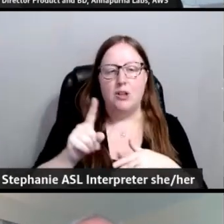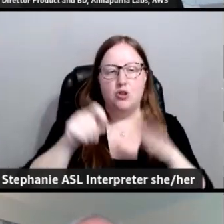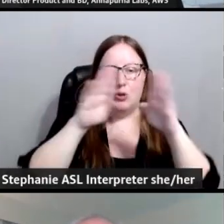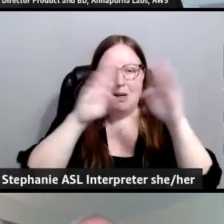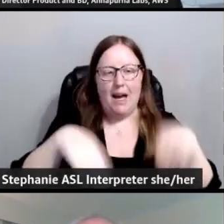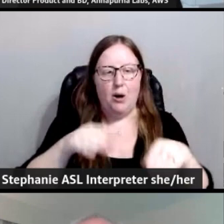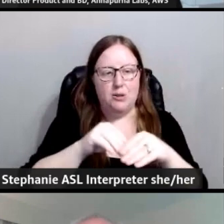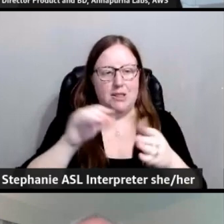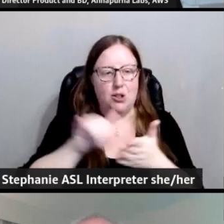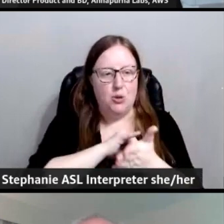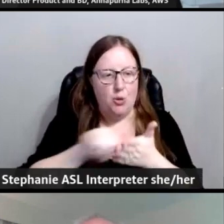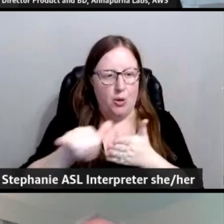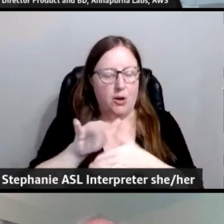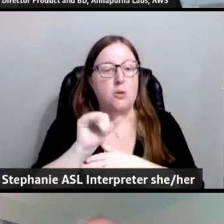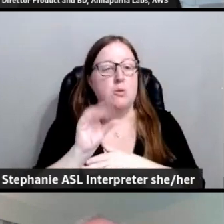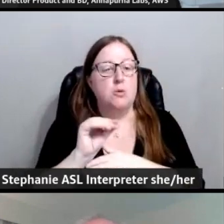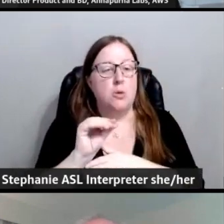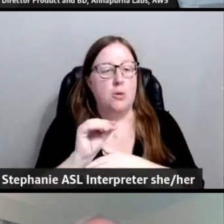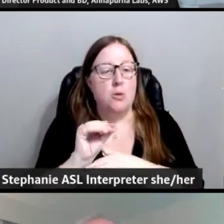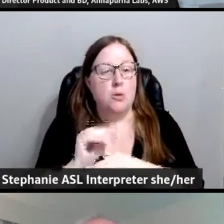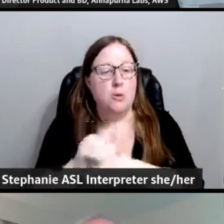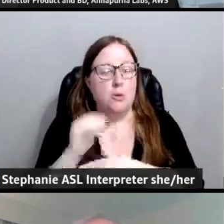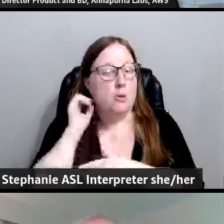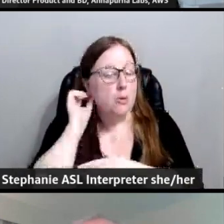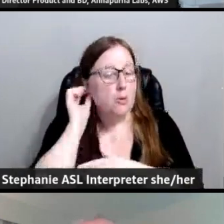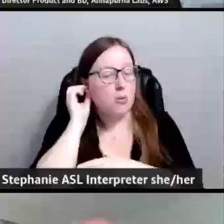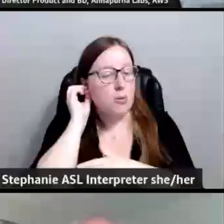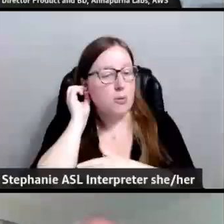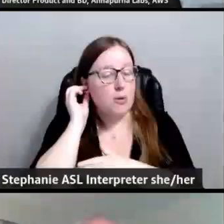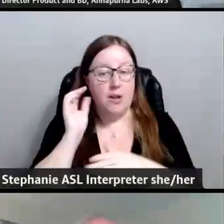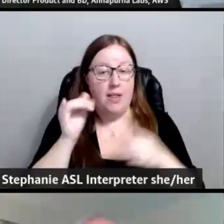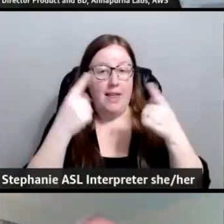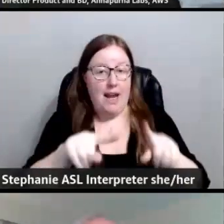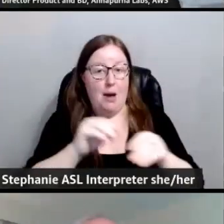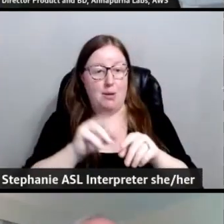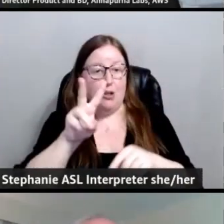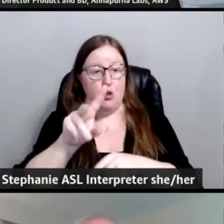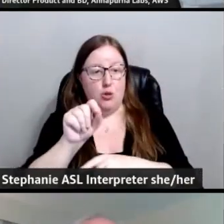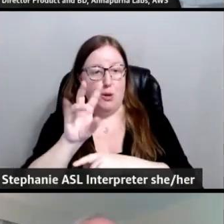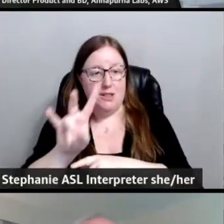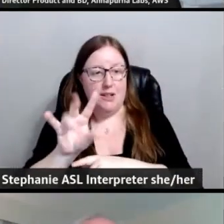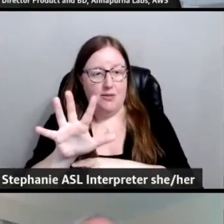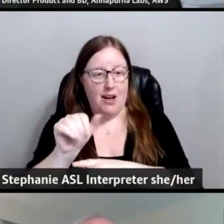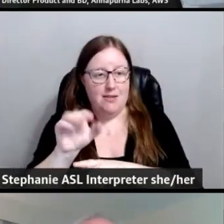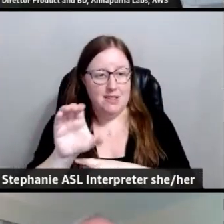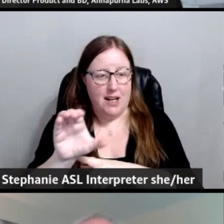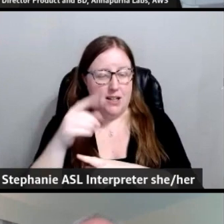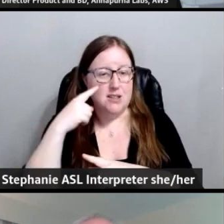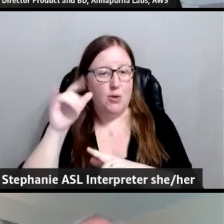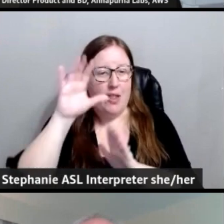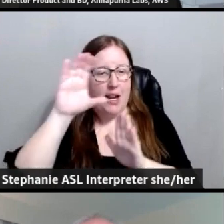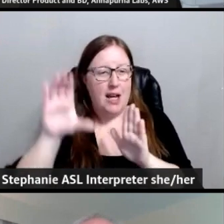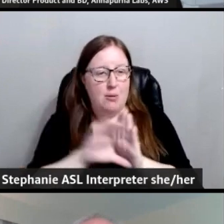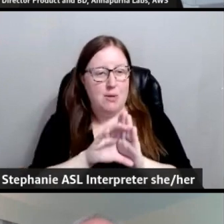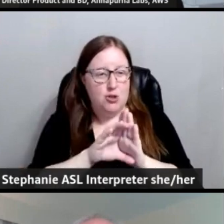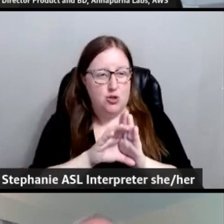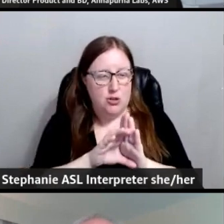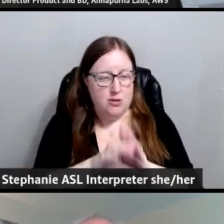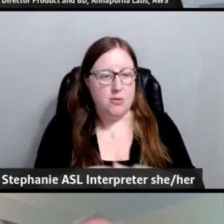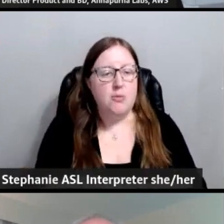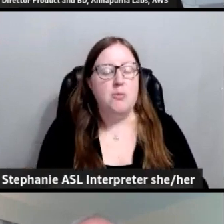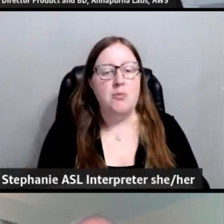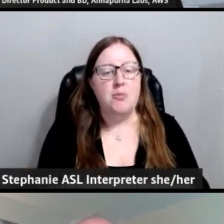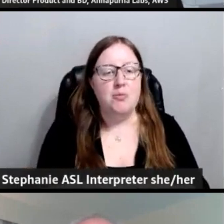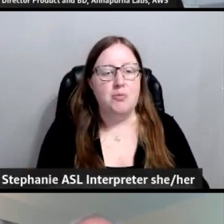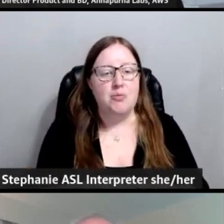York. So that's and all of that happened in 2.75 seconds for that image, for that specific image. And